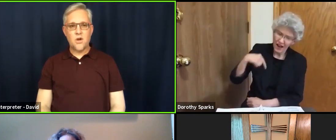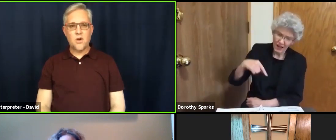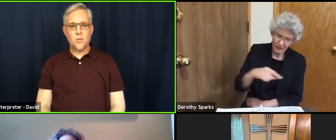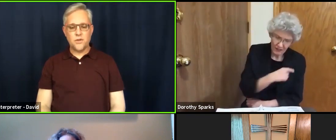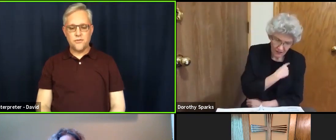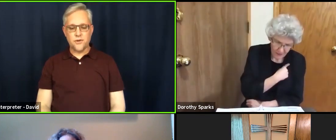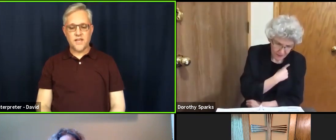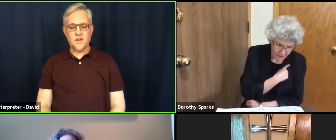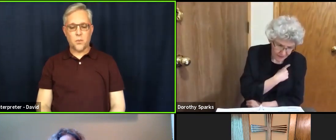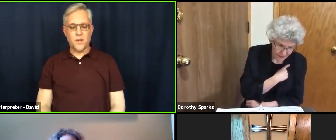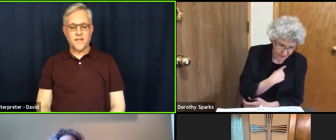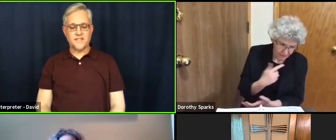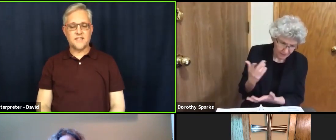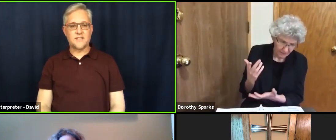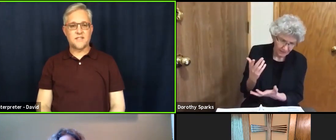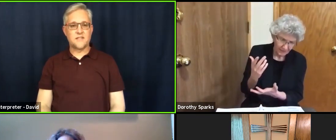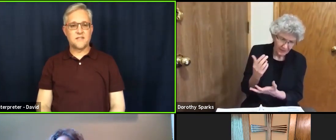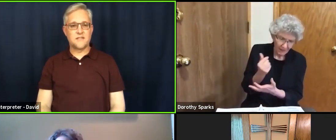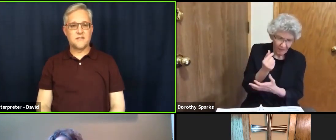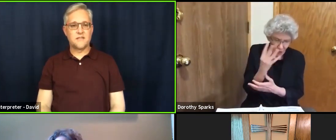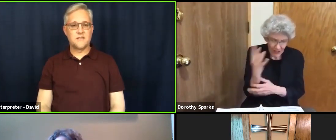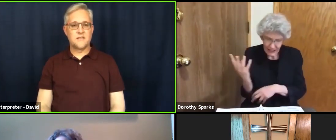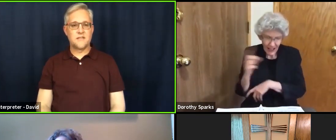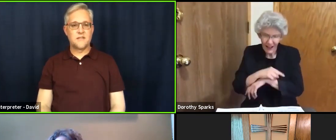How long will you forget we exist?